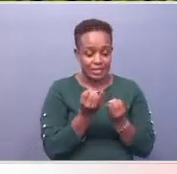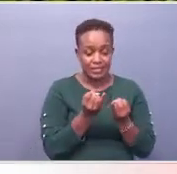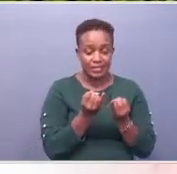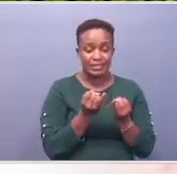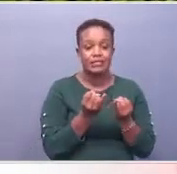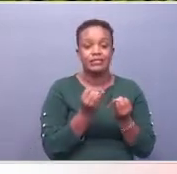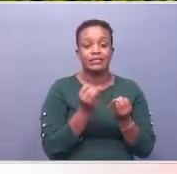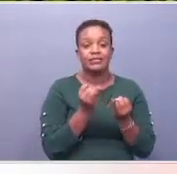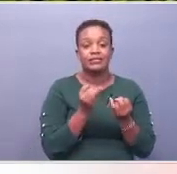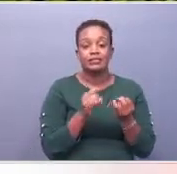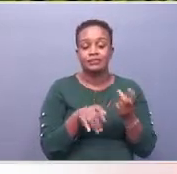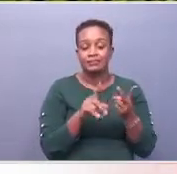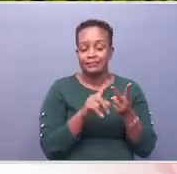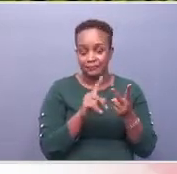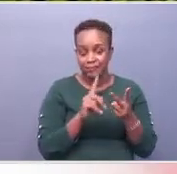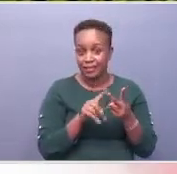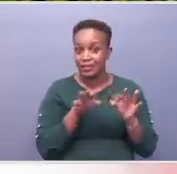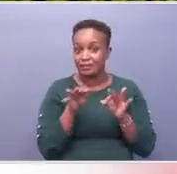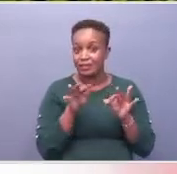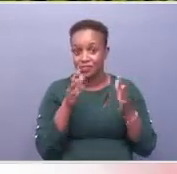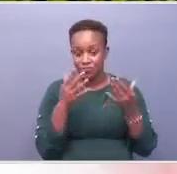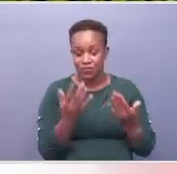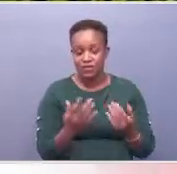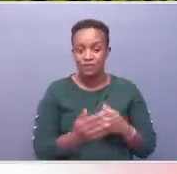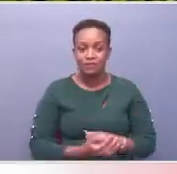Secondarily, let me just say that